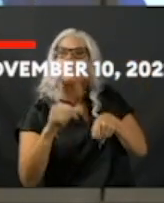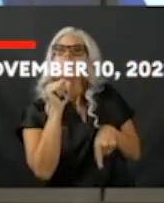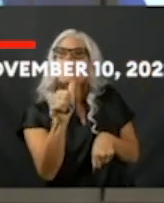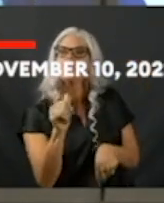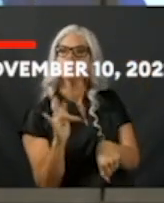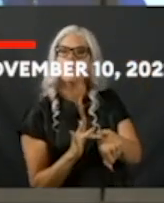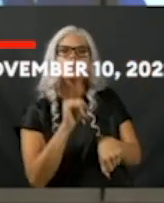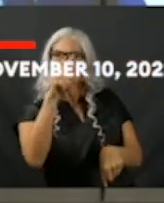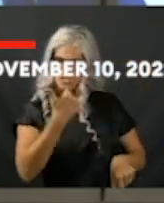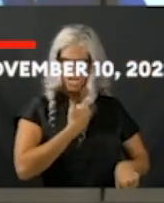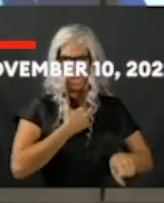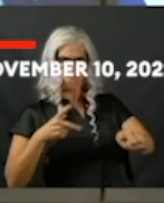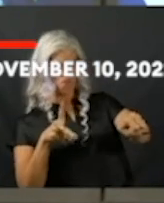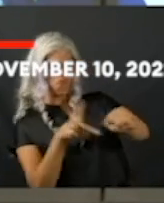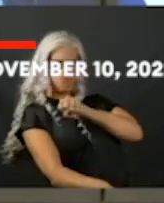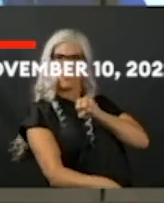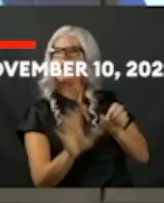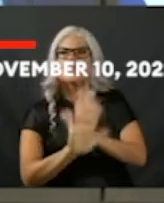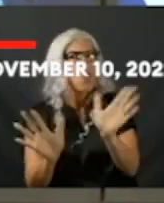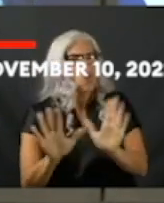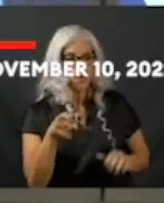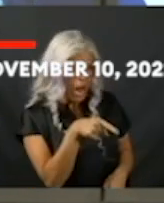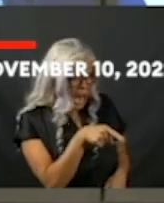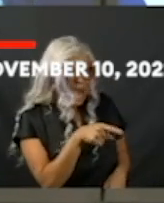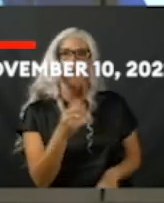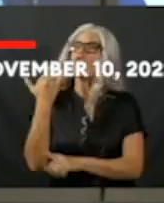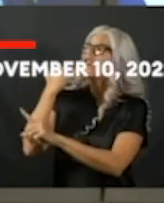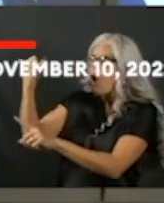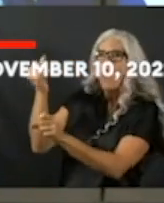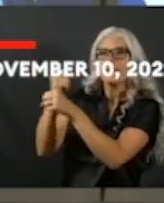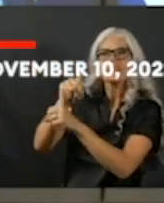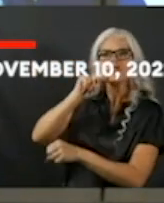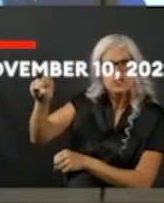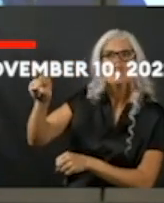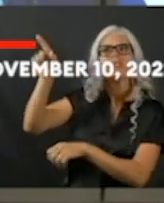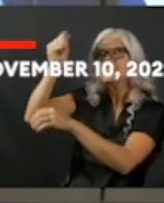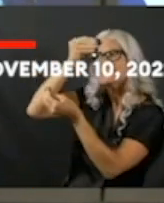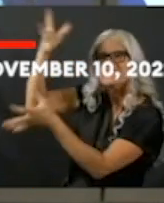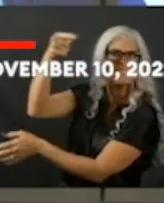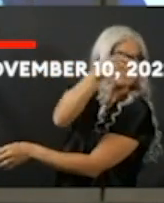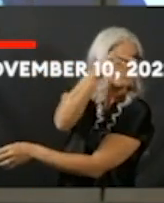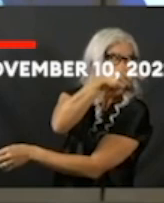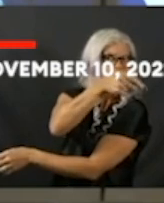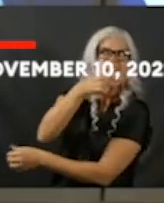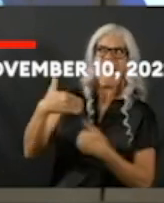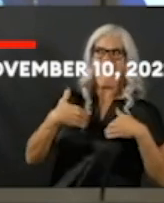You can text, make a cell phone call, or use social media to report these lines that are